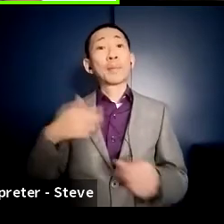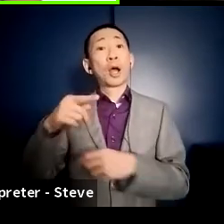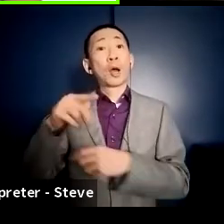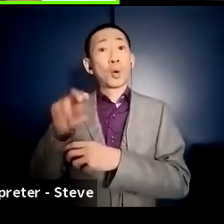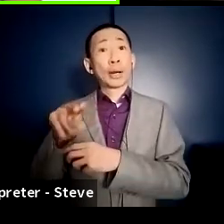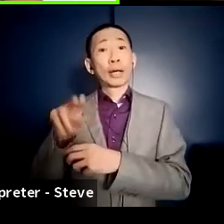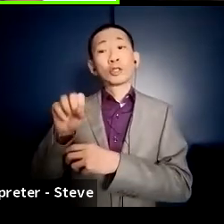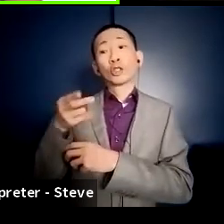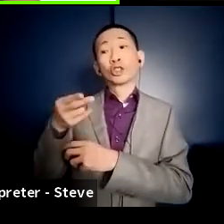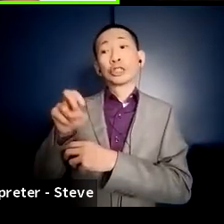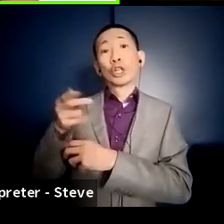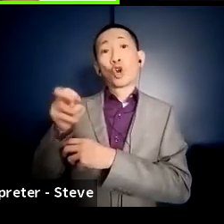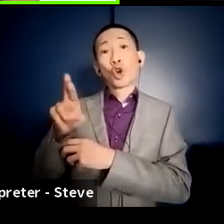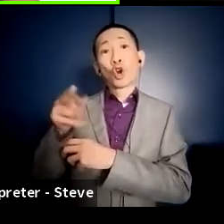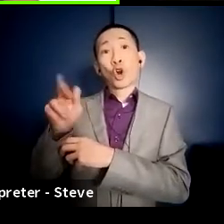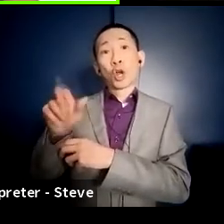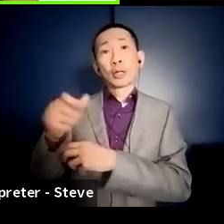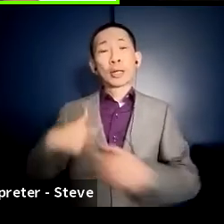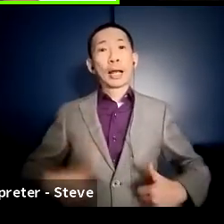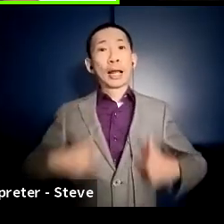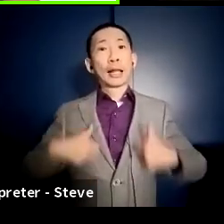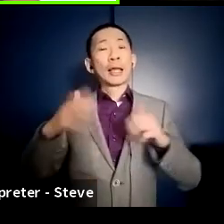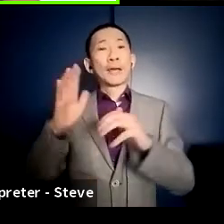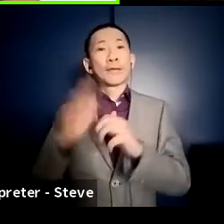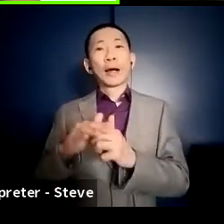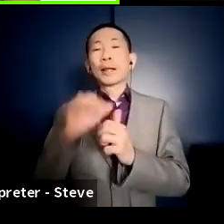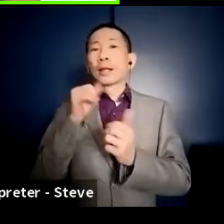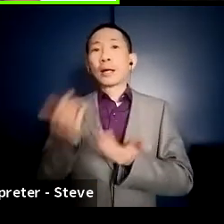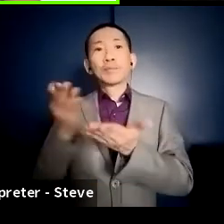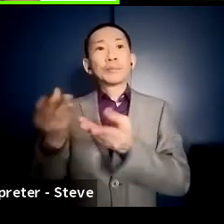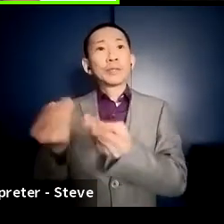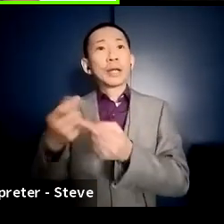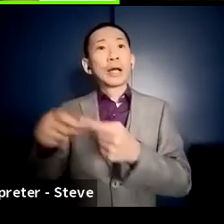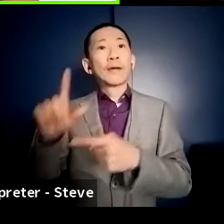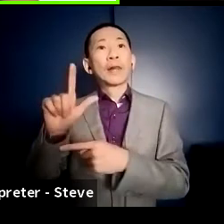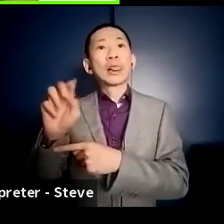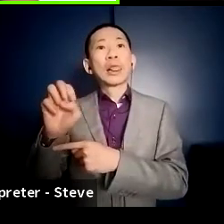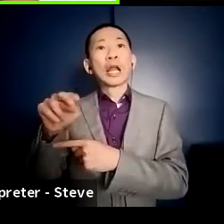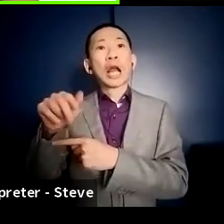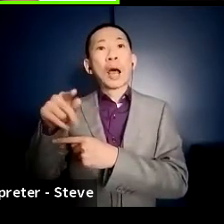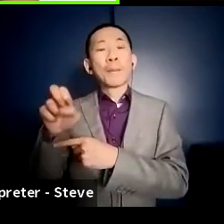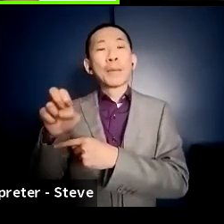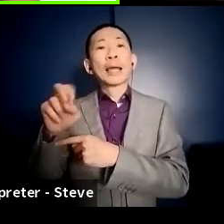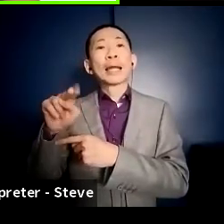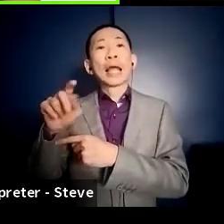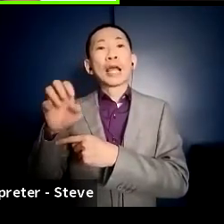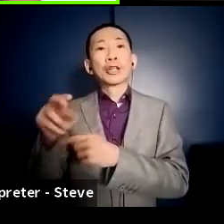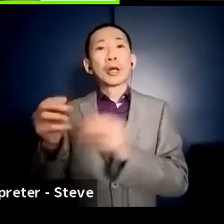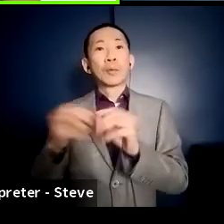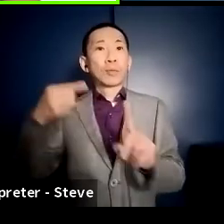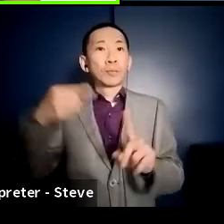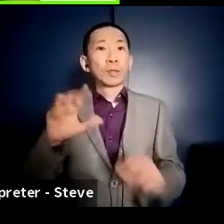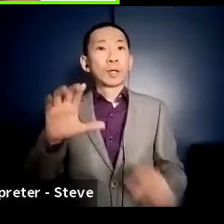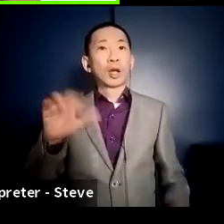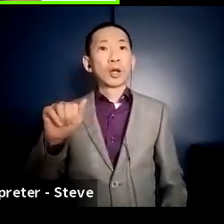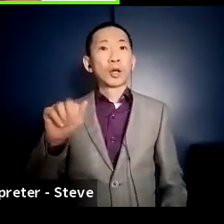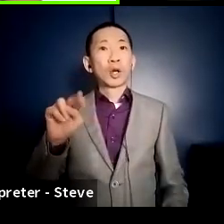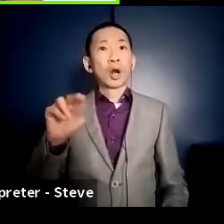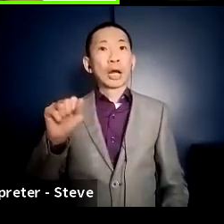her, hers. I live on the unceded lands of the Lenape Nation, more specifically the Canarsie and Nyack